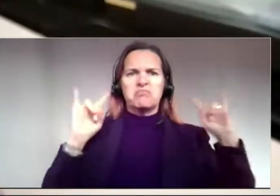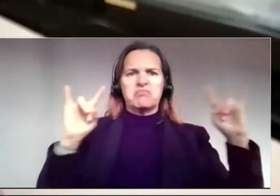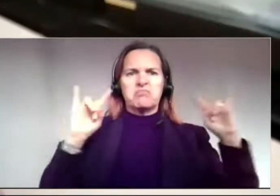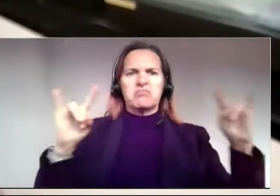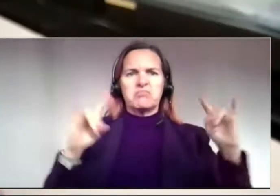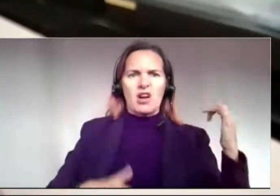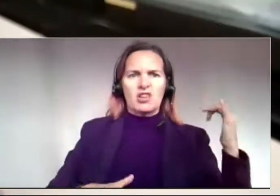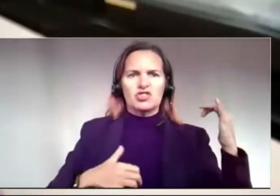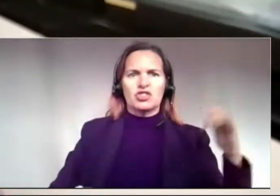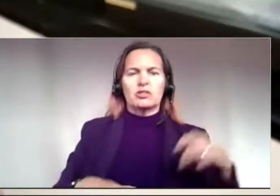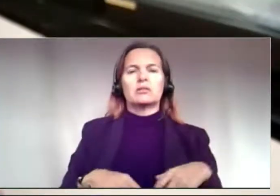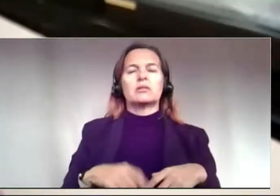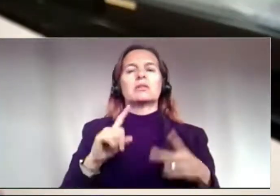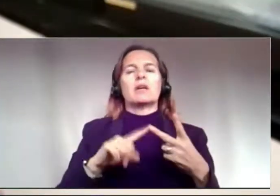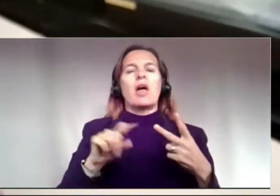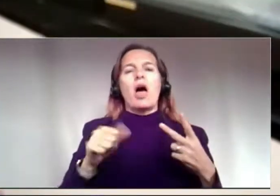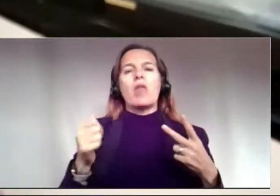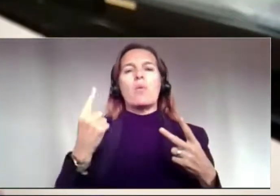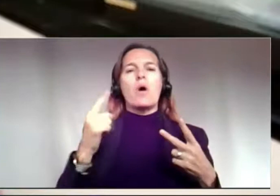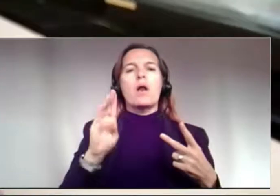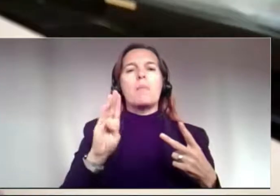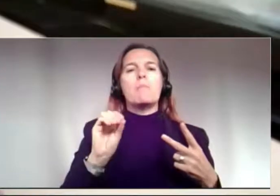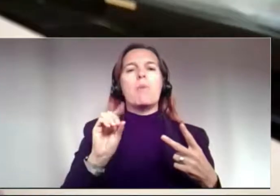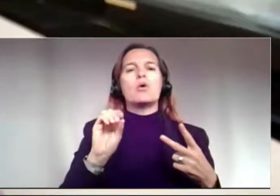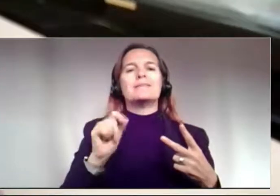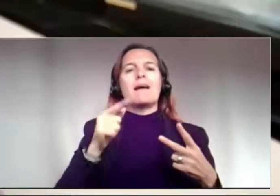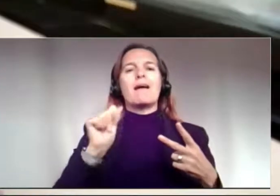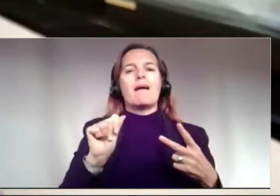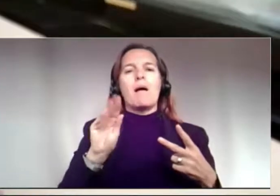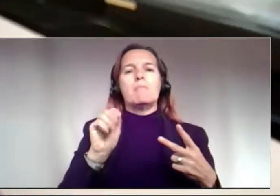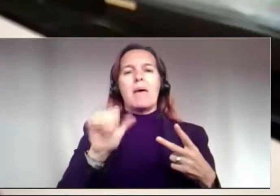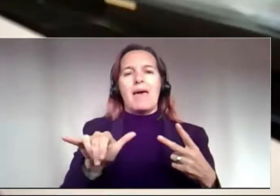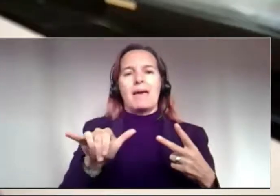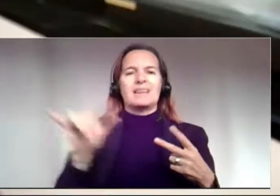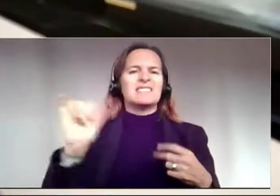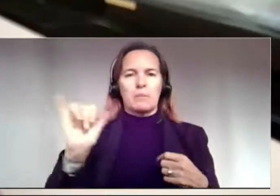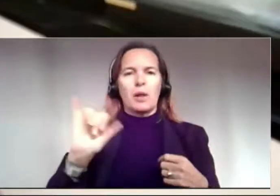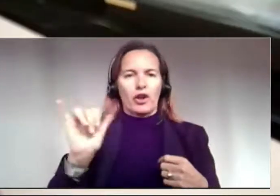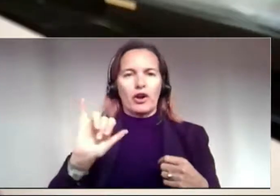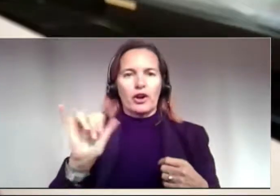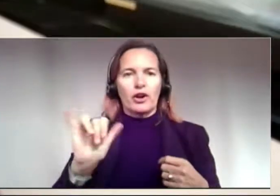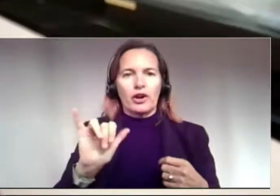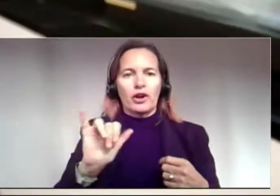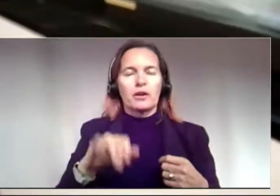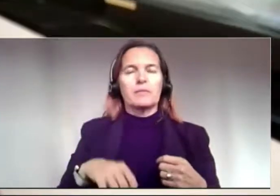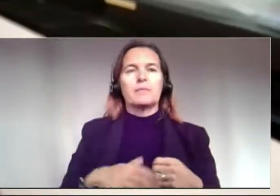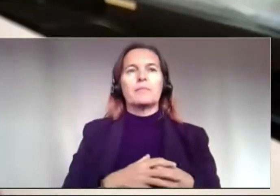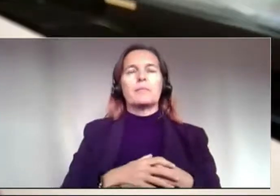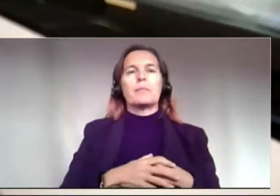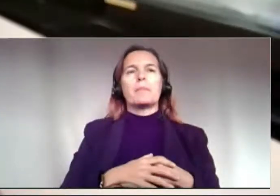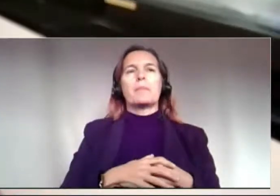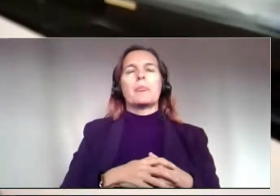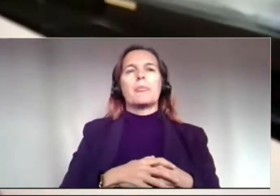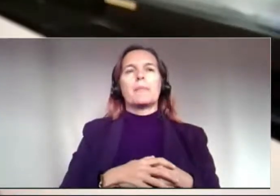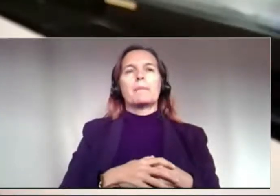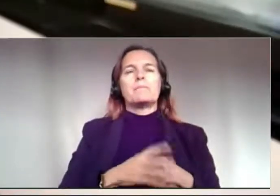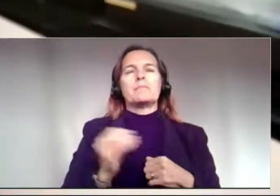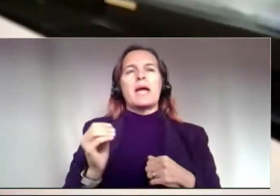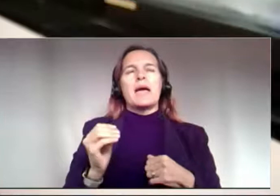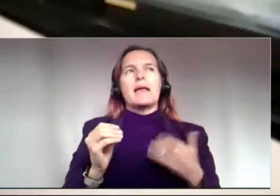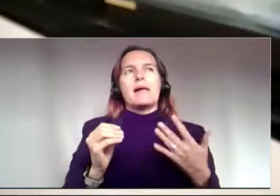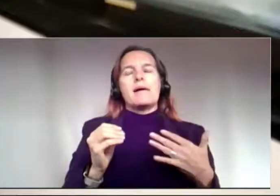Another one happened down at Bodega Bay in a similar way. And with the roads that we have in